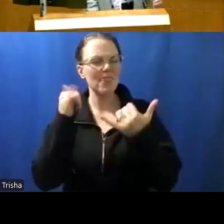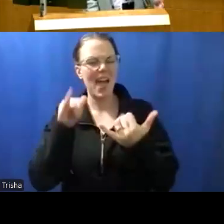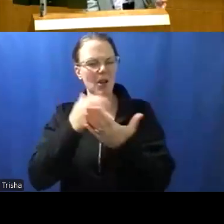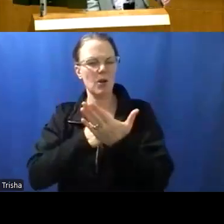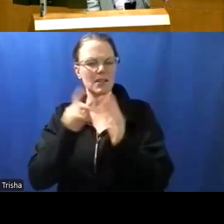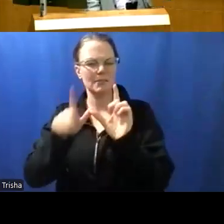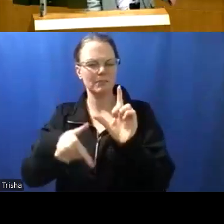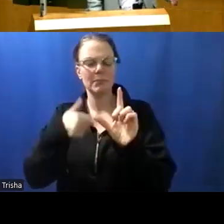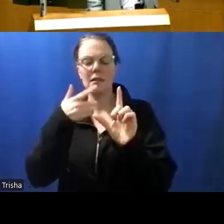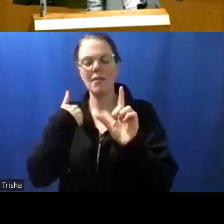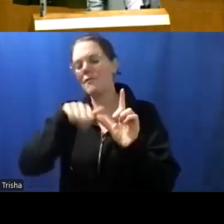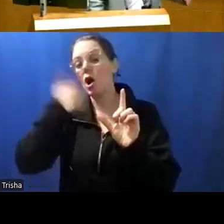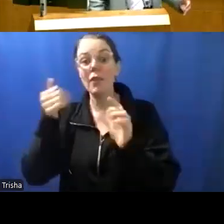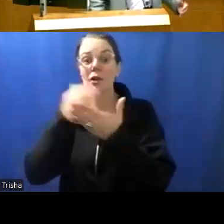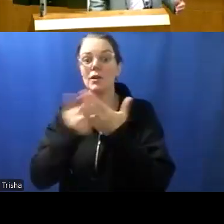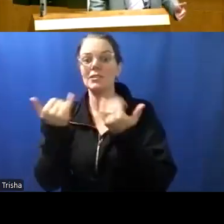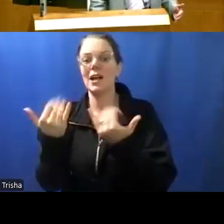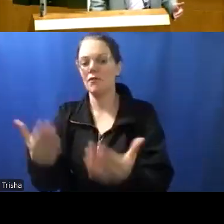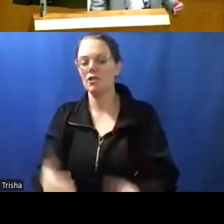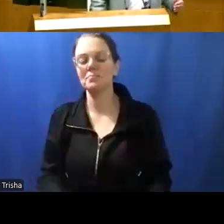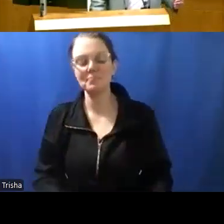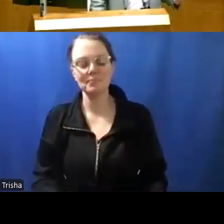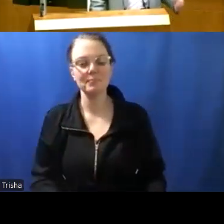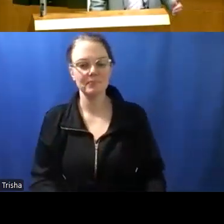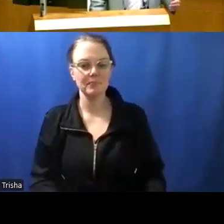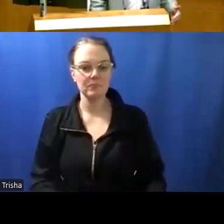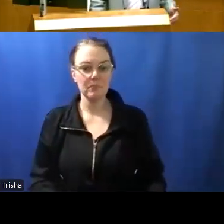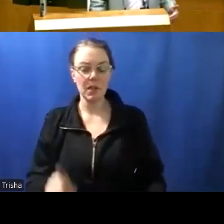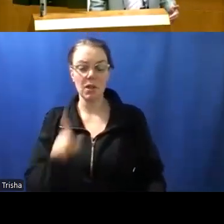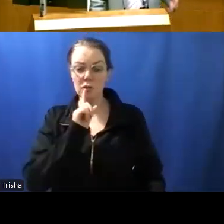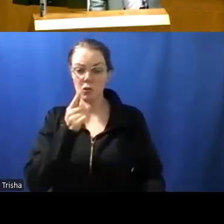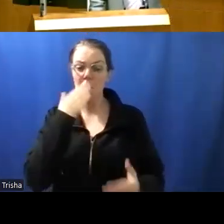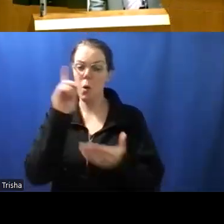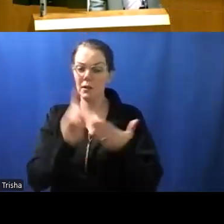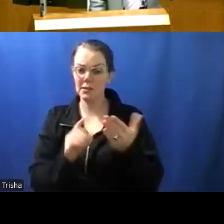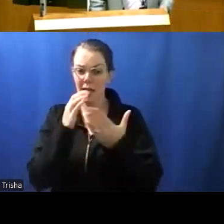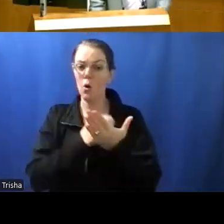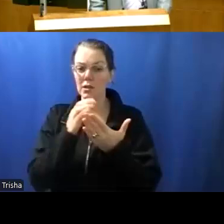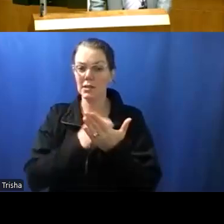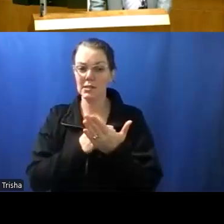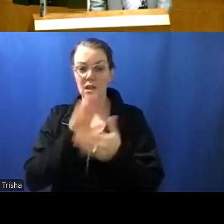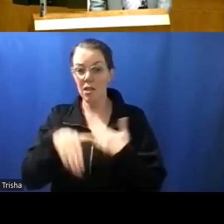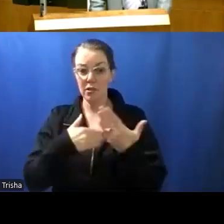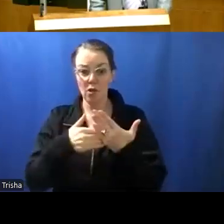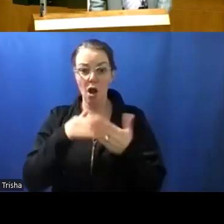they have many courses that are there that are really well designed. They're all, virtual.